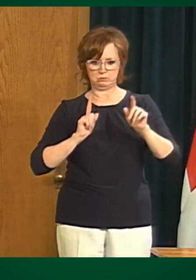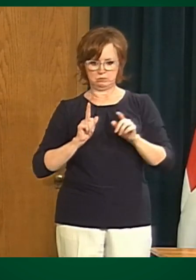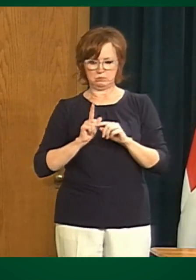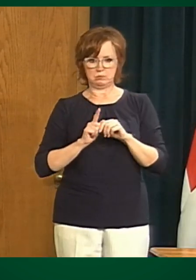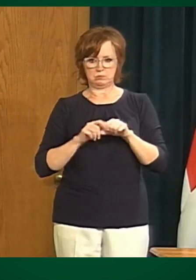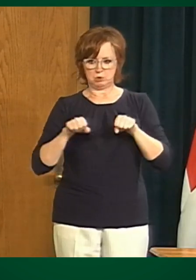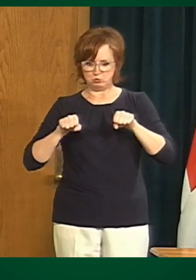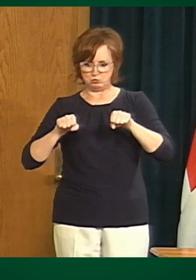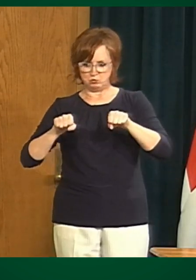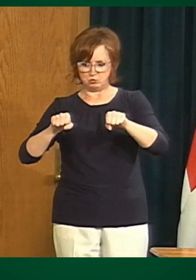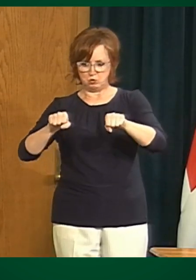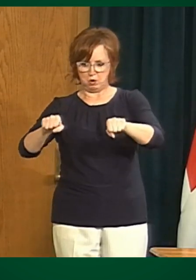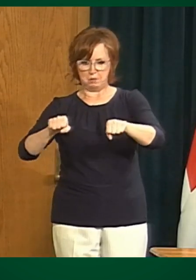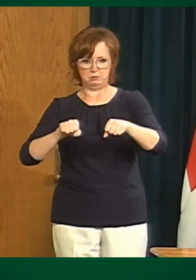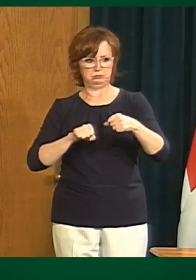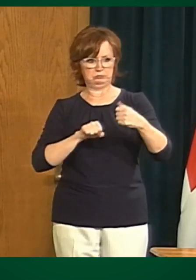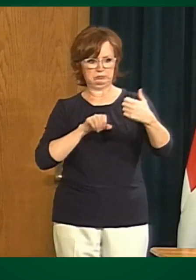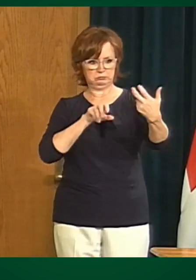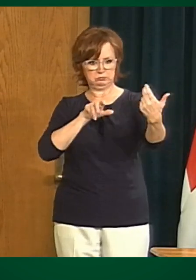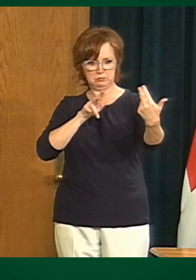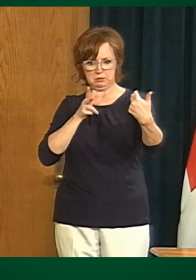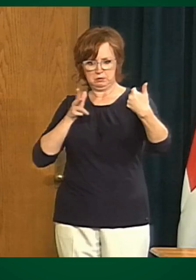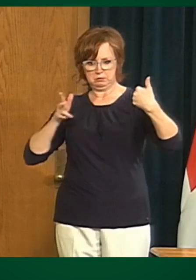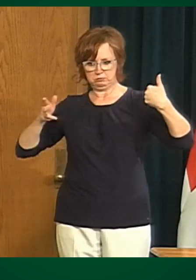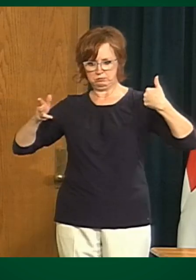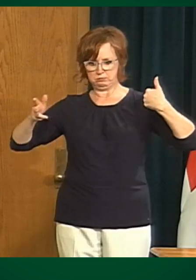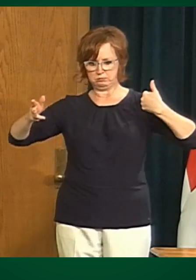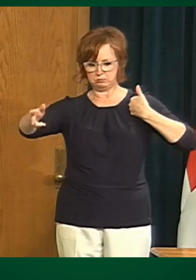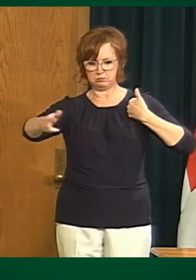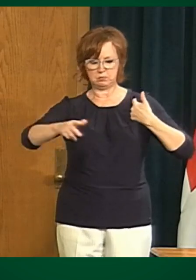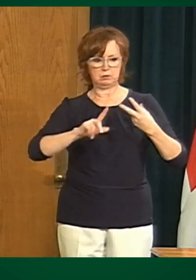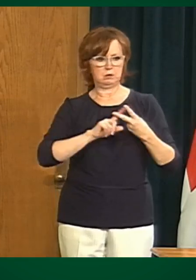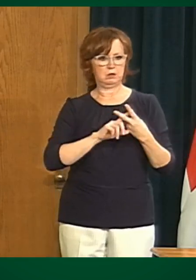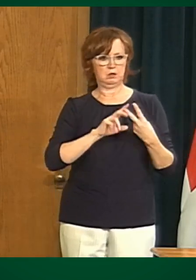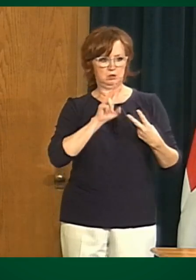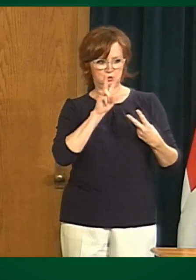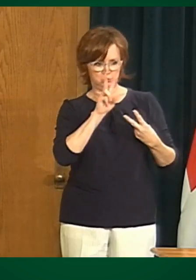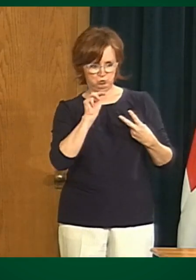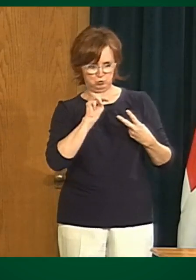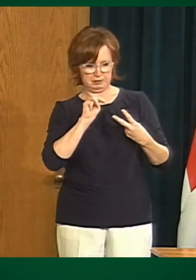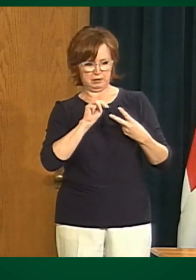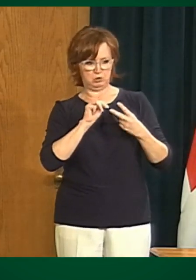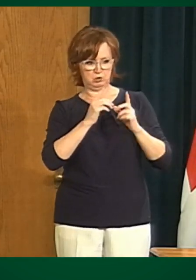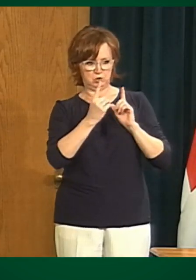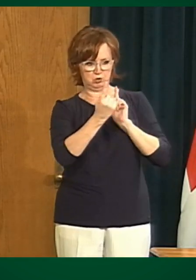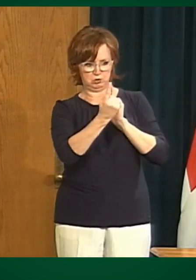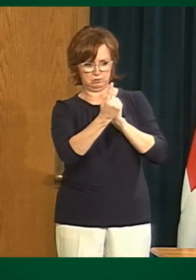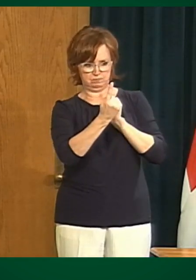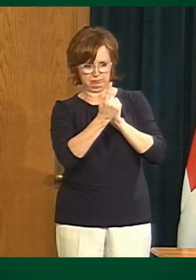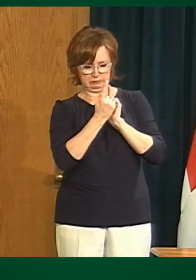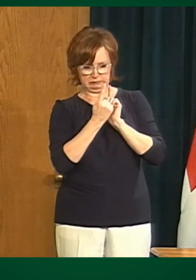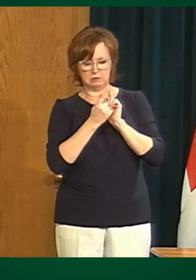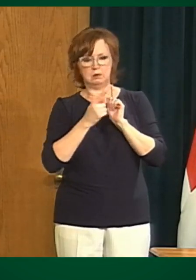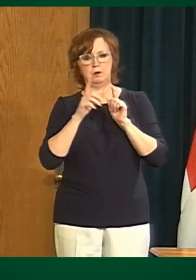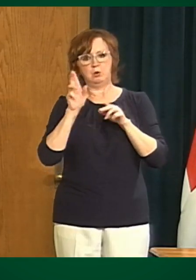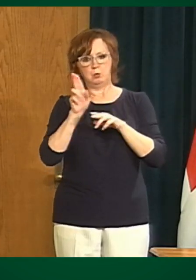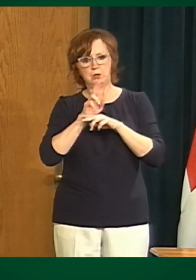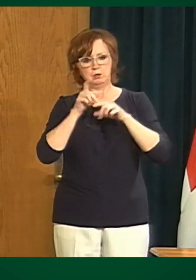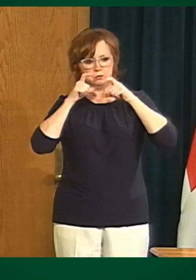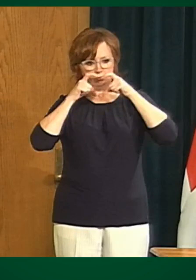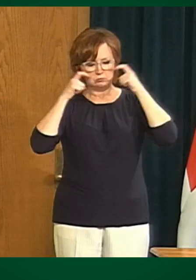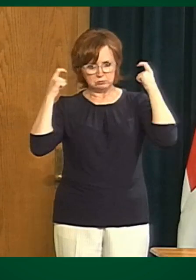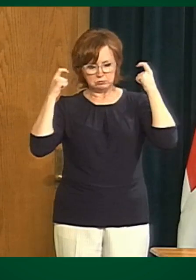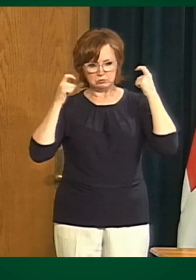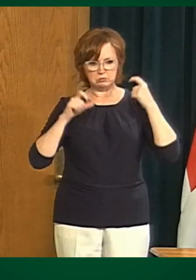have to get closer than 2 meters PPE. And I think the current outbreak in a health facility in Lloydminster